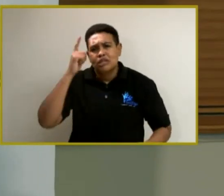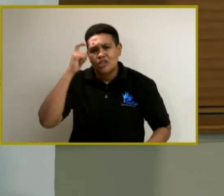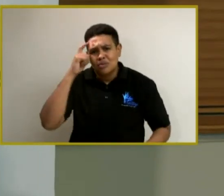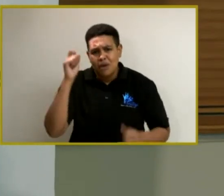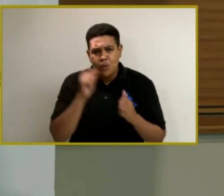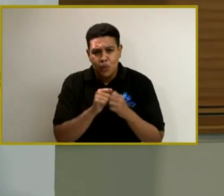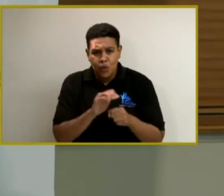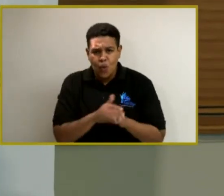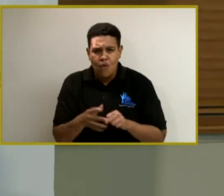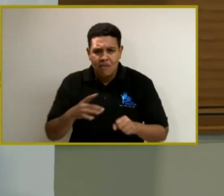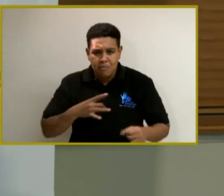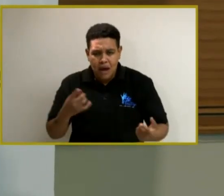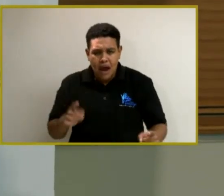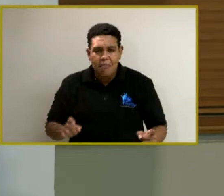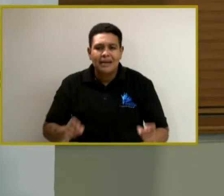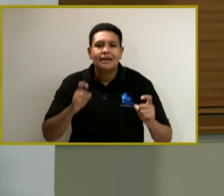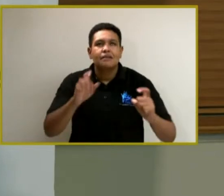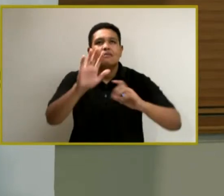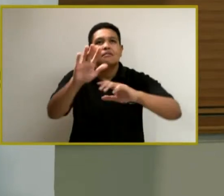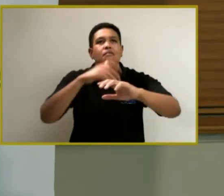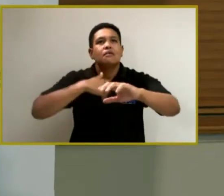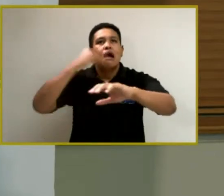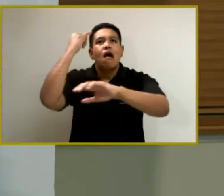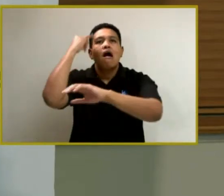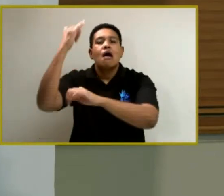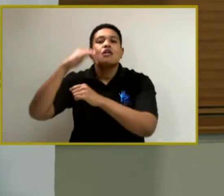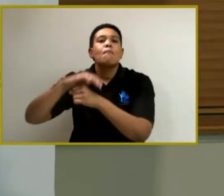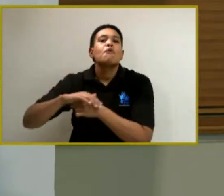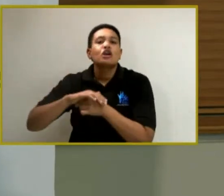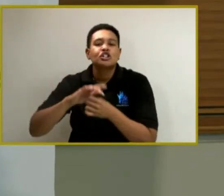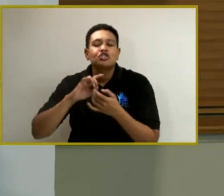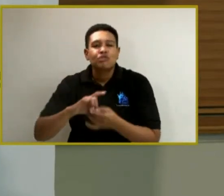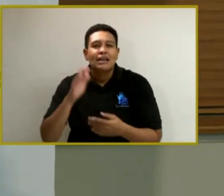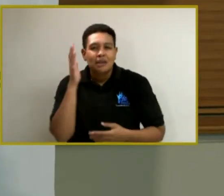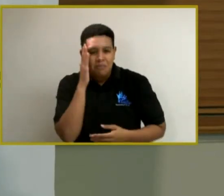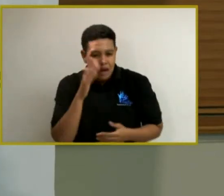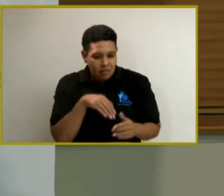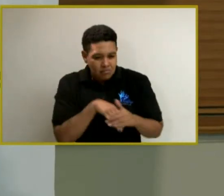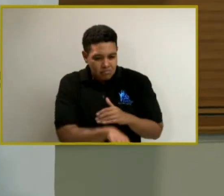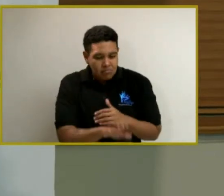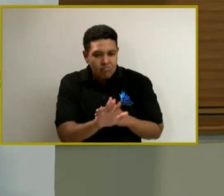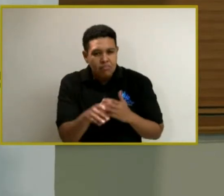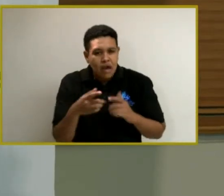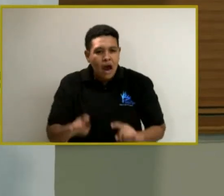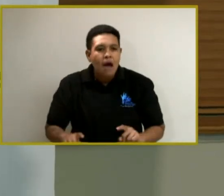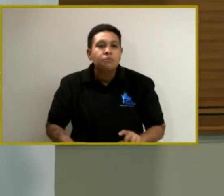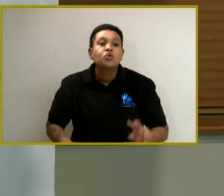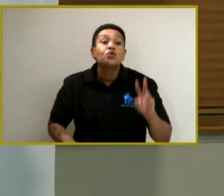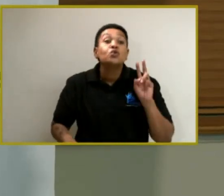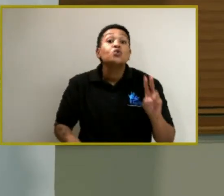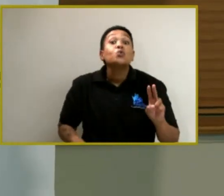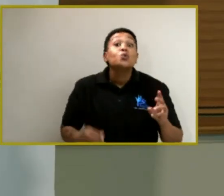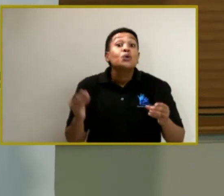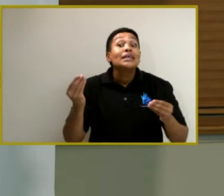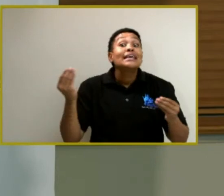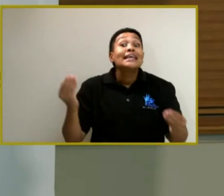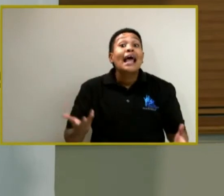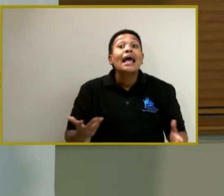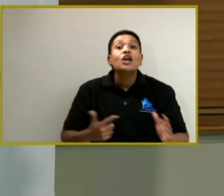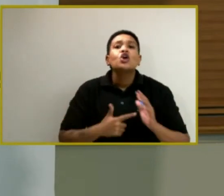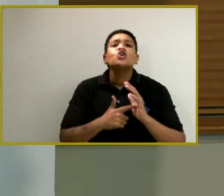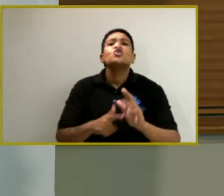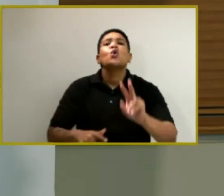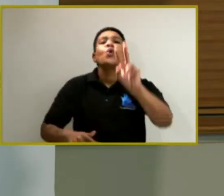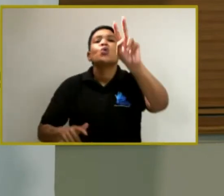COVID, and that gives us an idea on the pressure in terms of bed occupancy. So the two sets of data shows